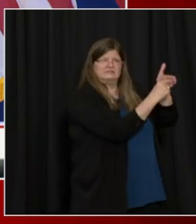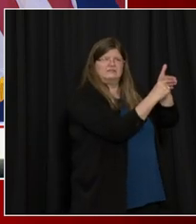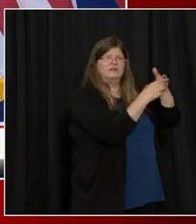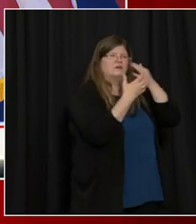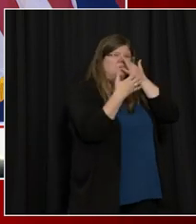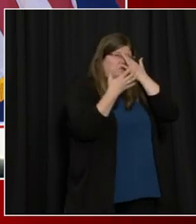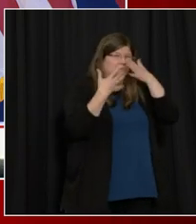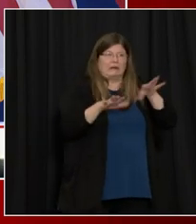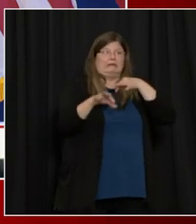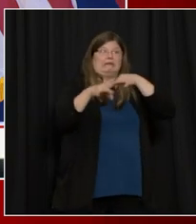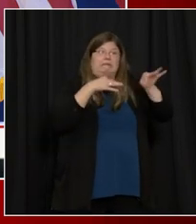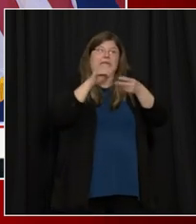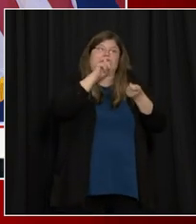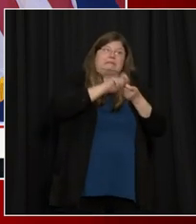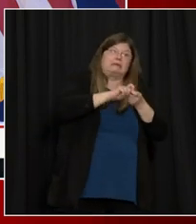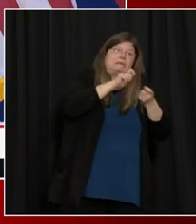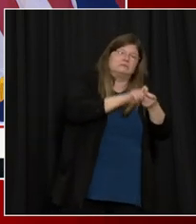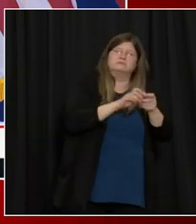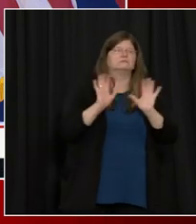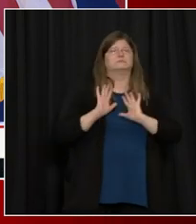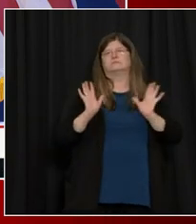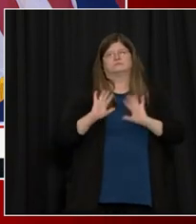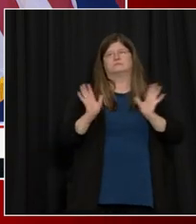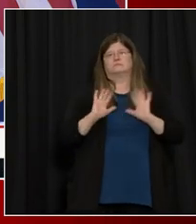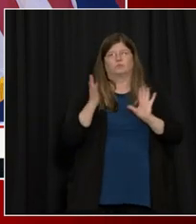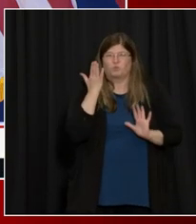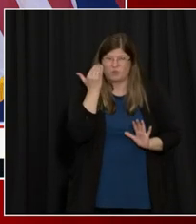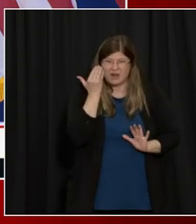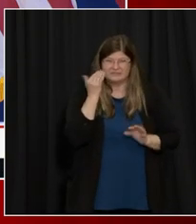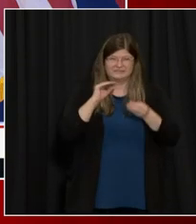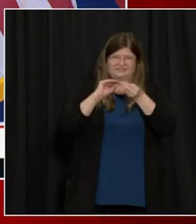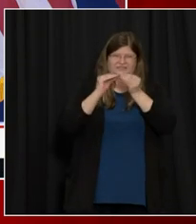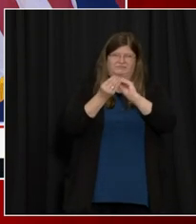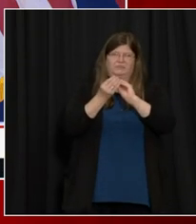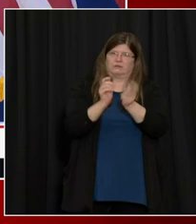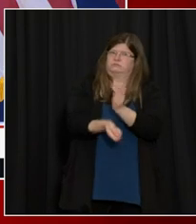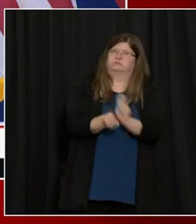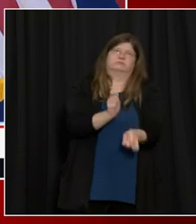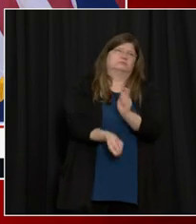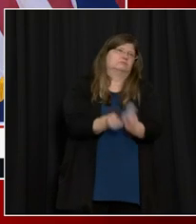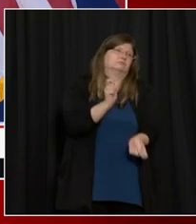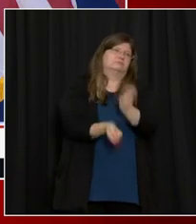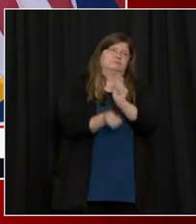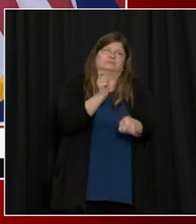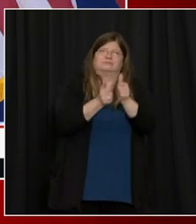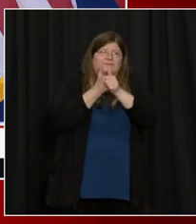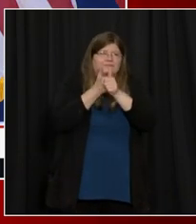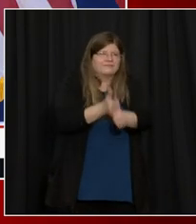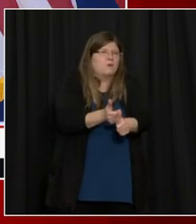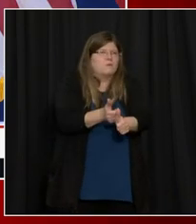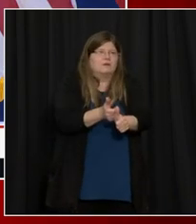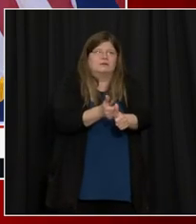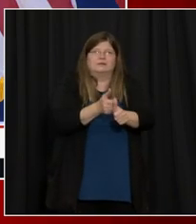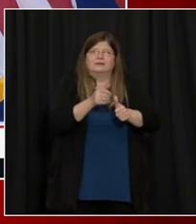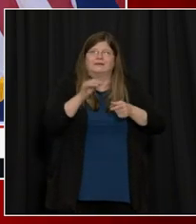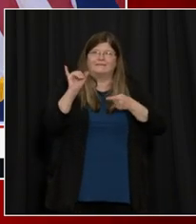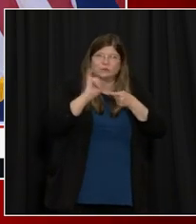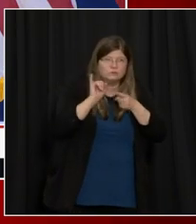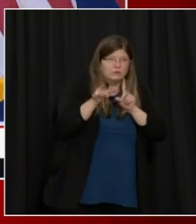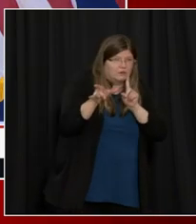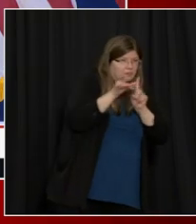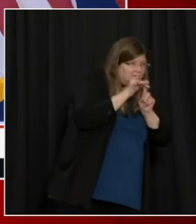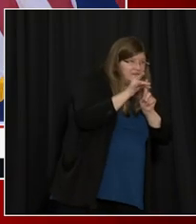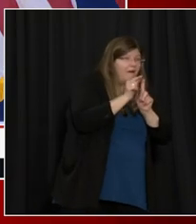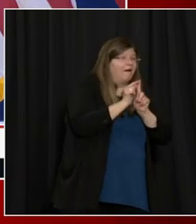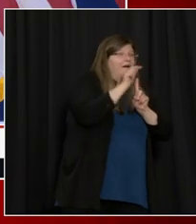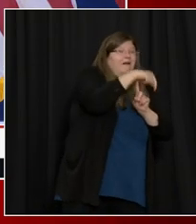the numbers that go with it because the numbers change based on the contact tracing of the new infections.